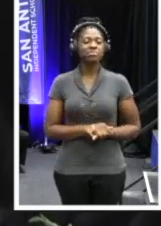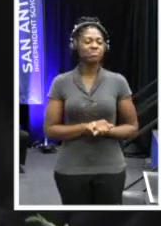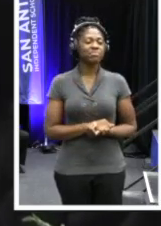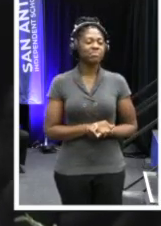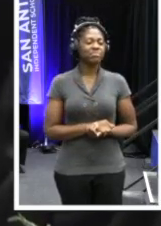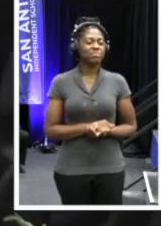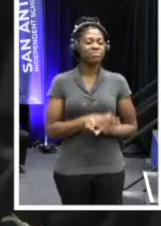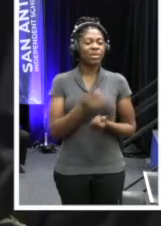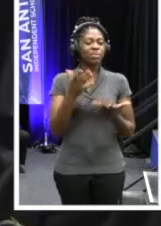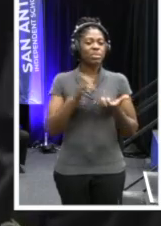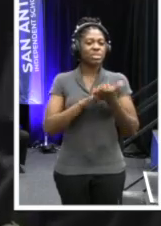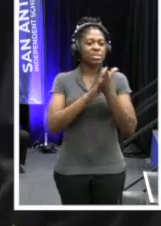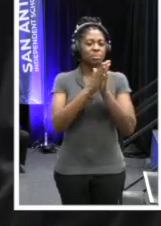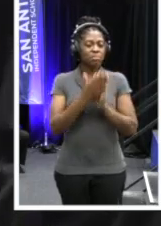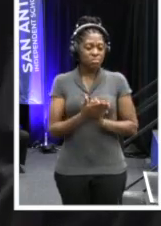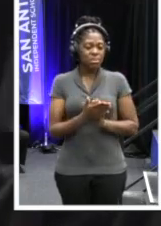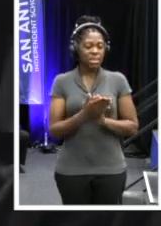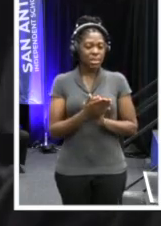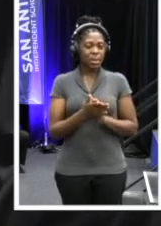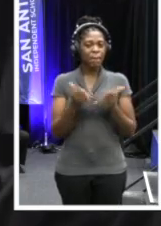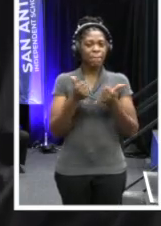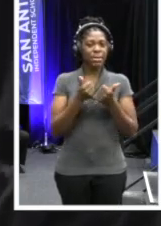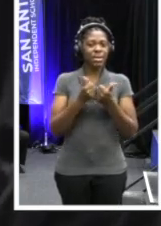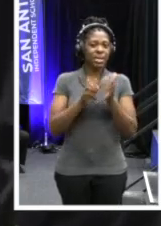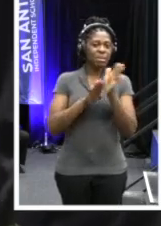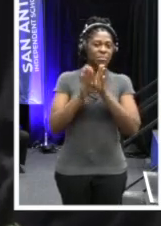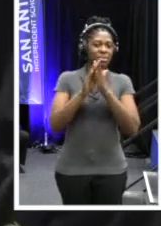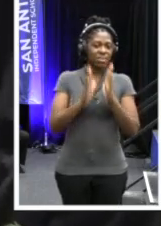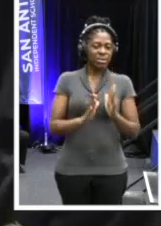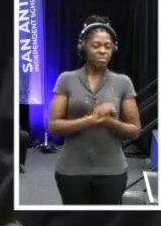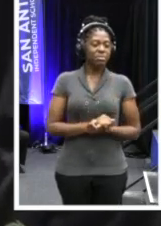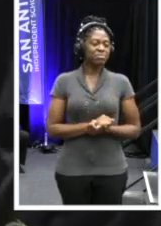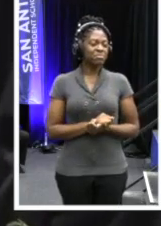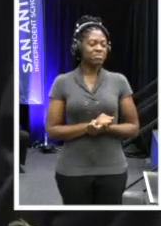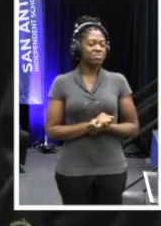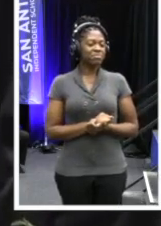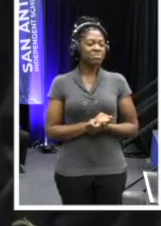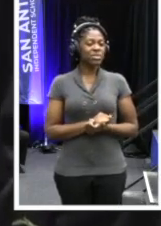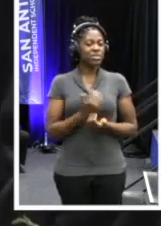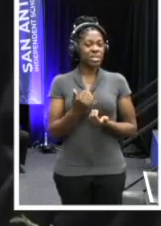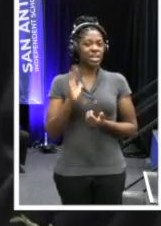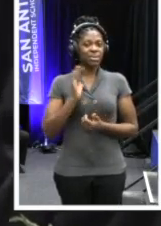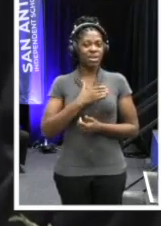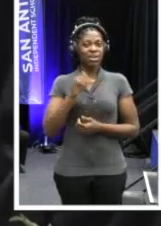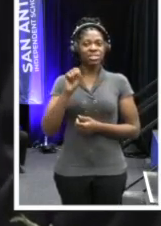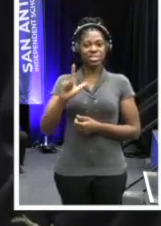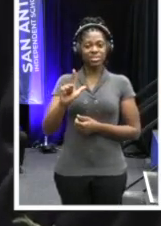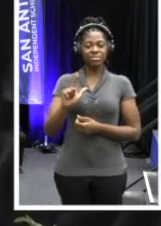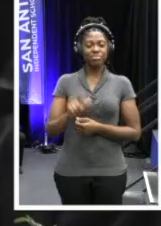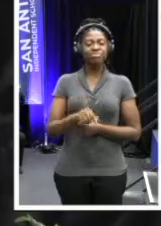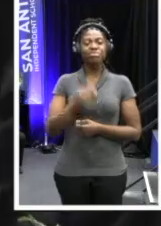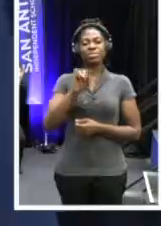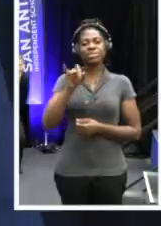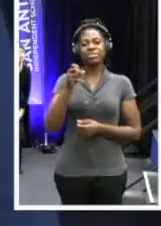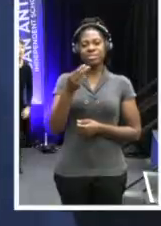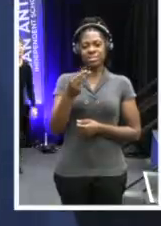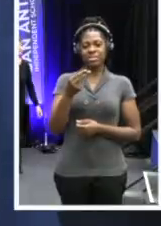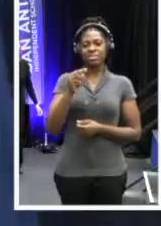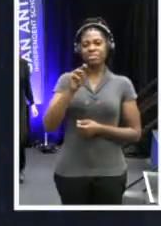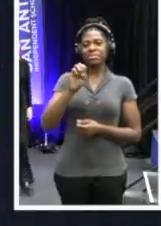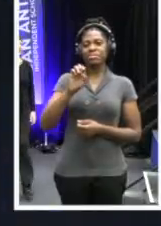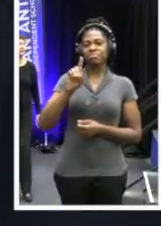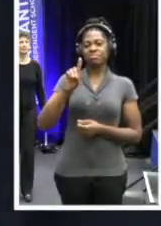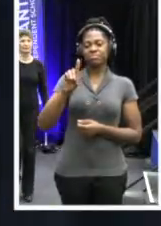successful game developer and entrepreneur. I present to you our salutatorian, Joshua Medell.